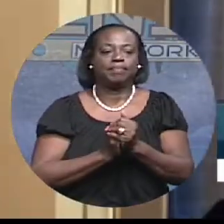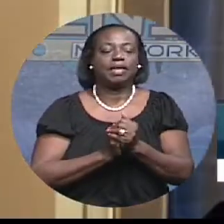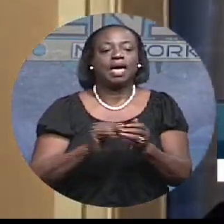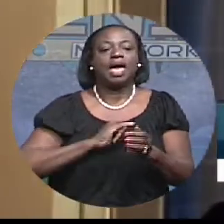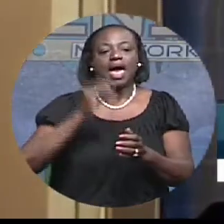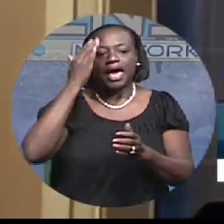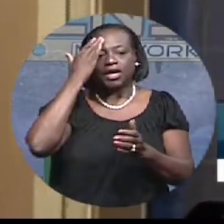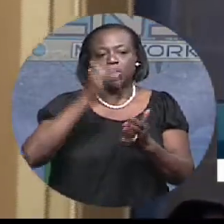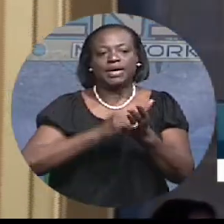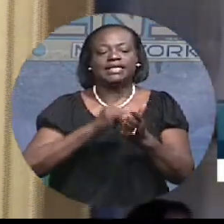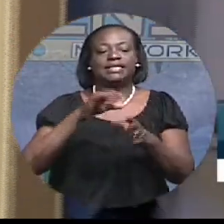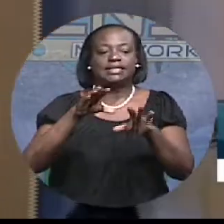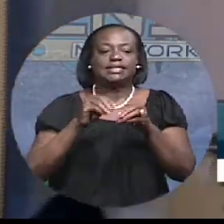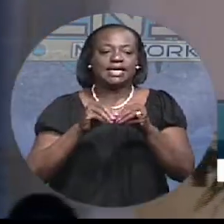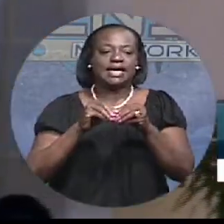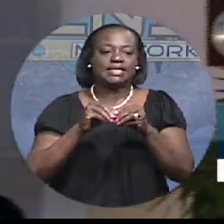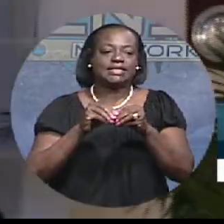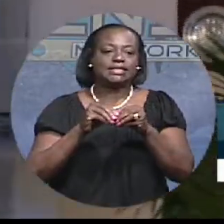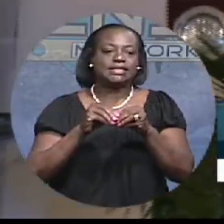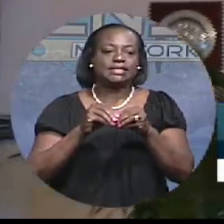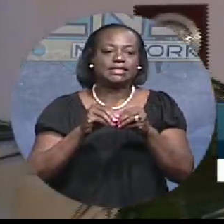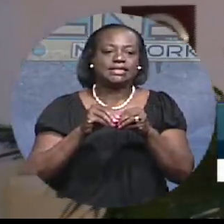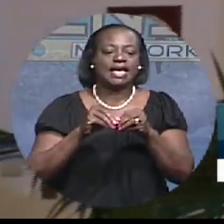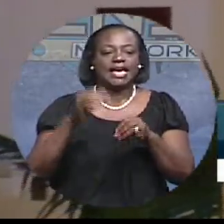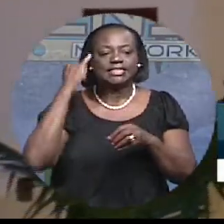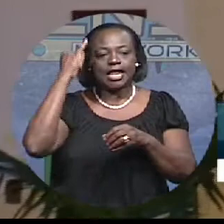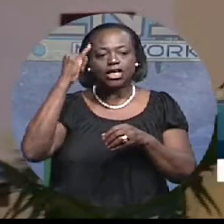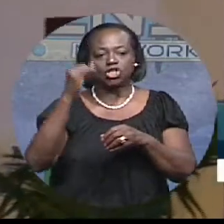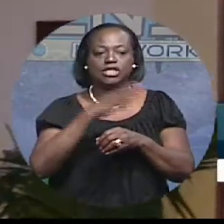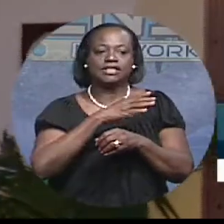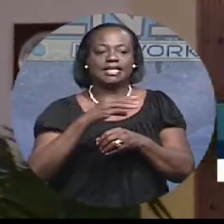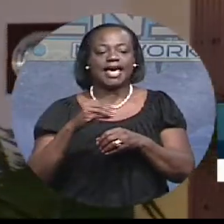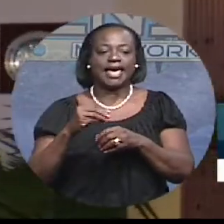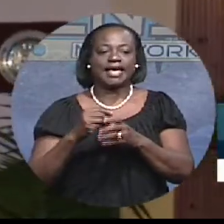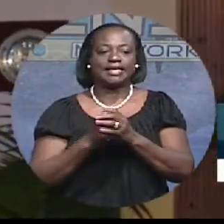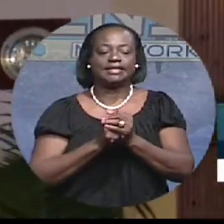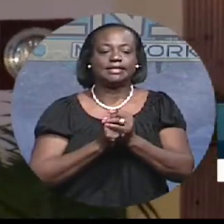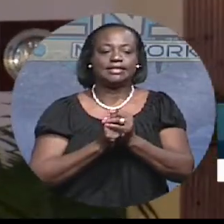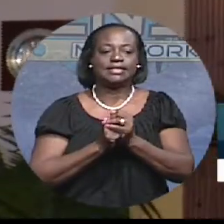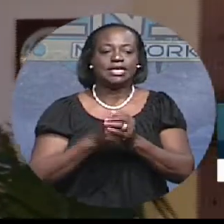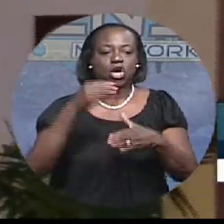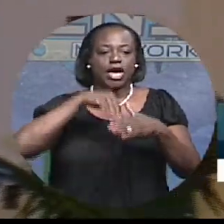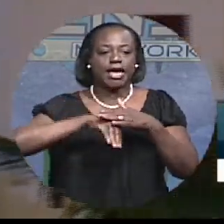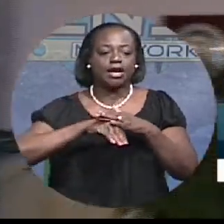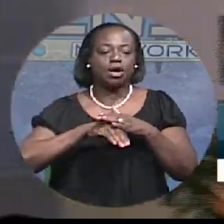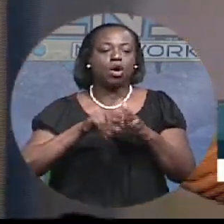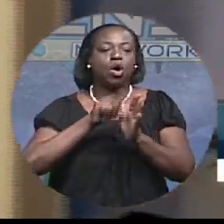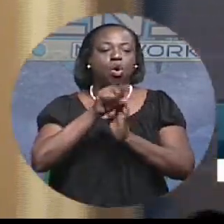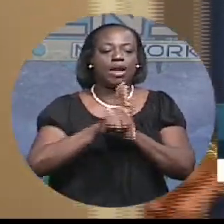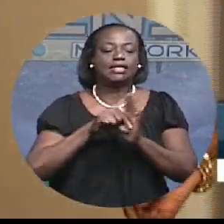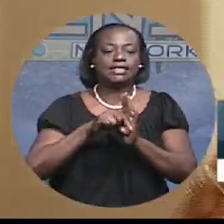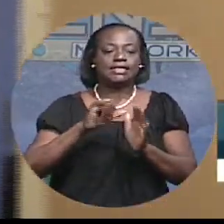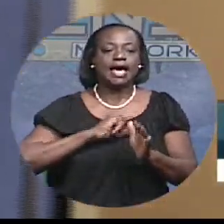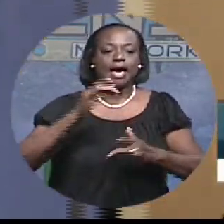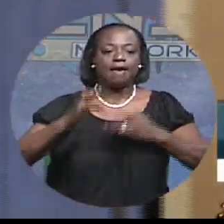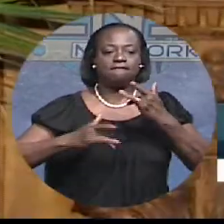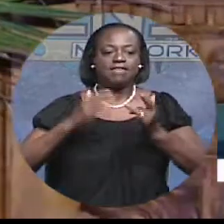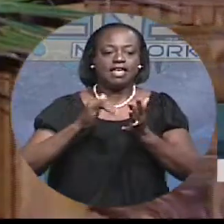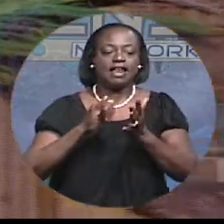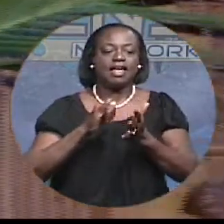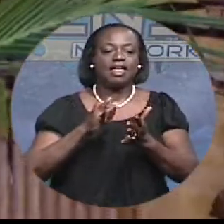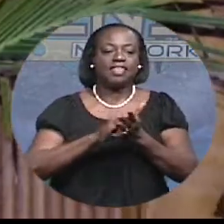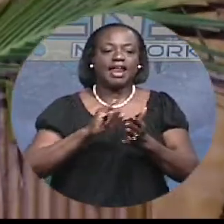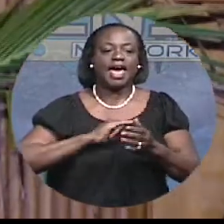I know it takes elegance, it takes poise, it takes intelligence. It's not just the face, it's your inner qualities. And I feel like I have it, I have